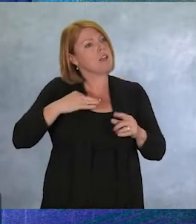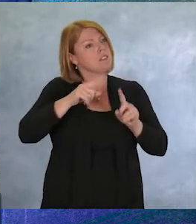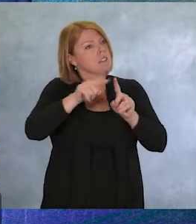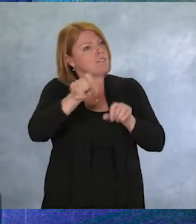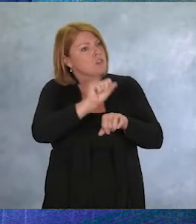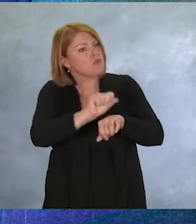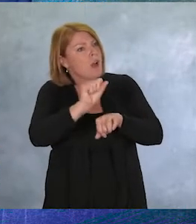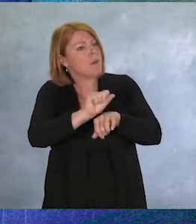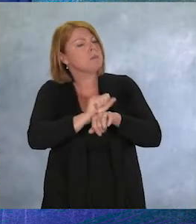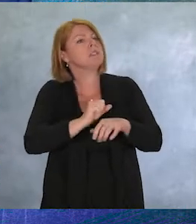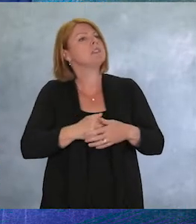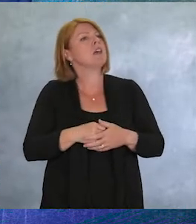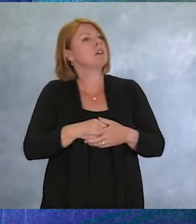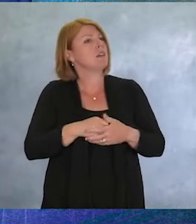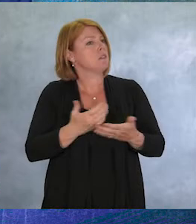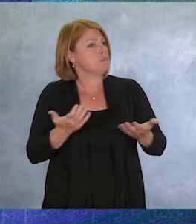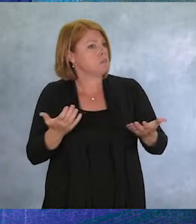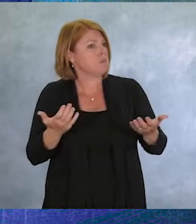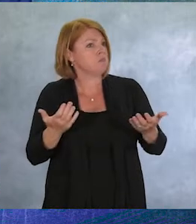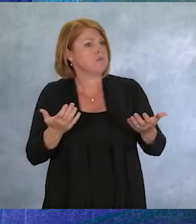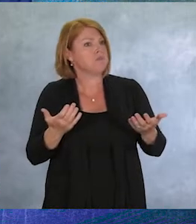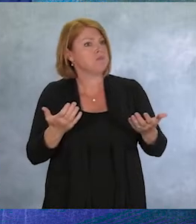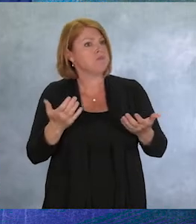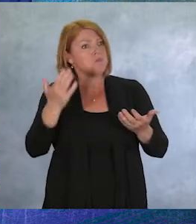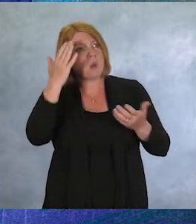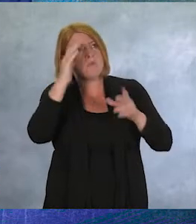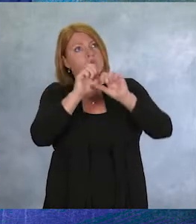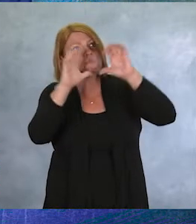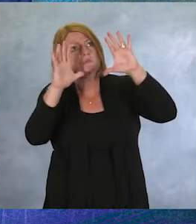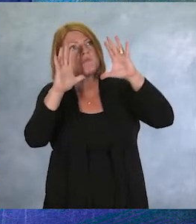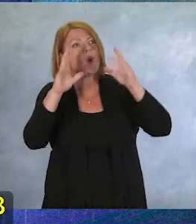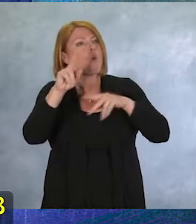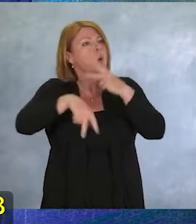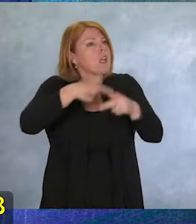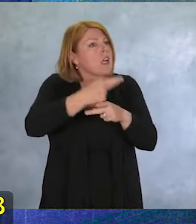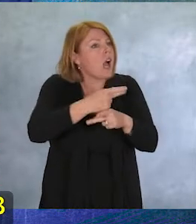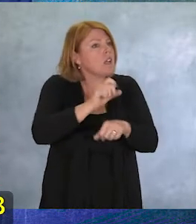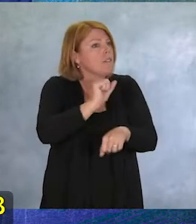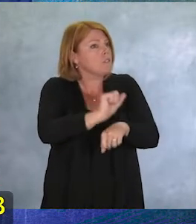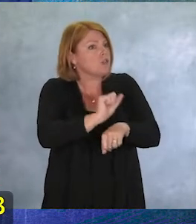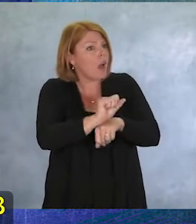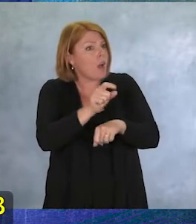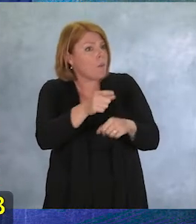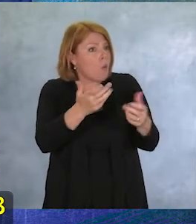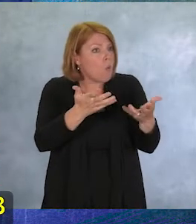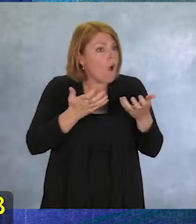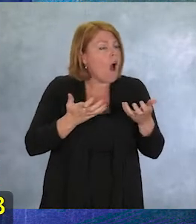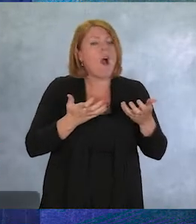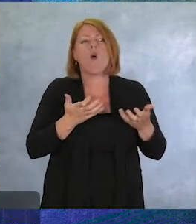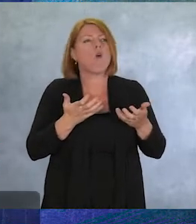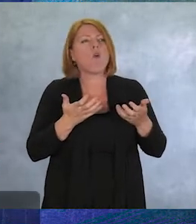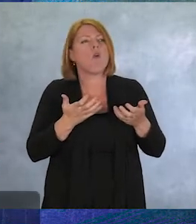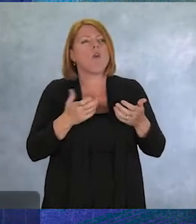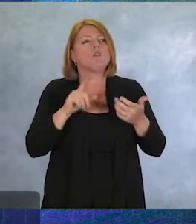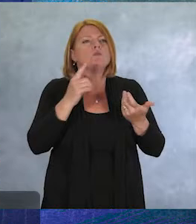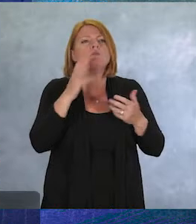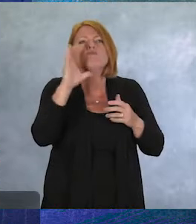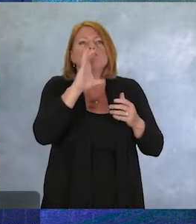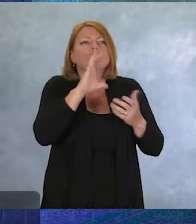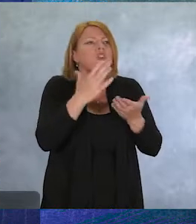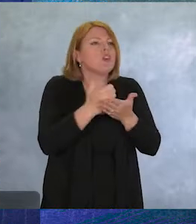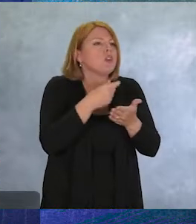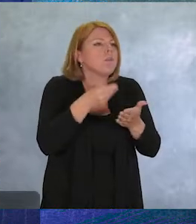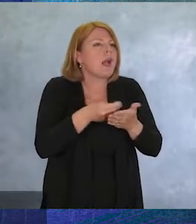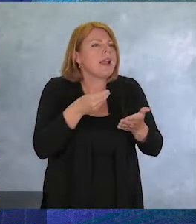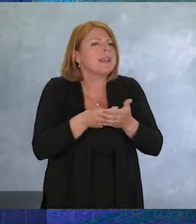for jobs. Do you know like do you have a specific idea for kind of what kind of job you might want? Are you just looking for something to